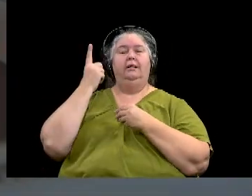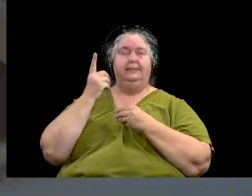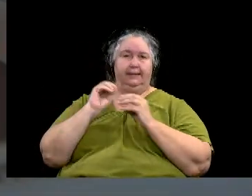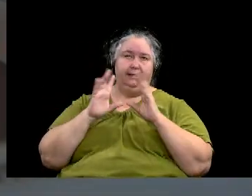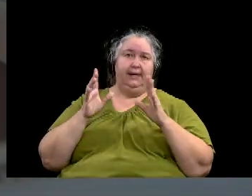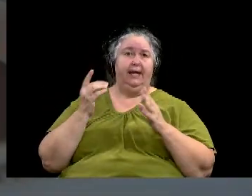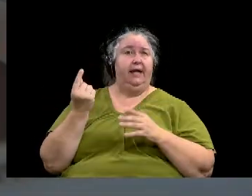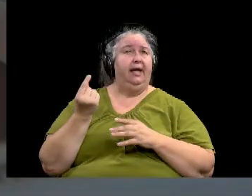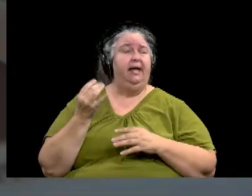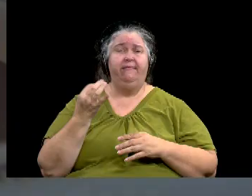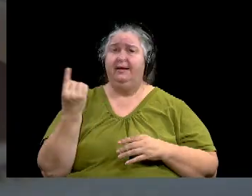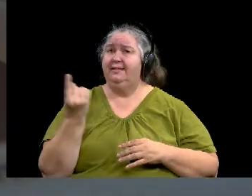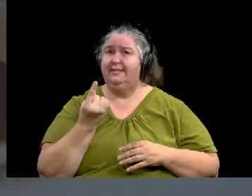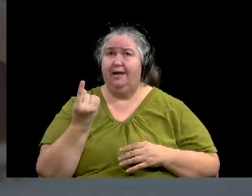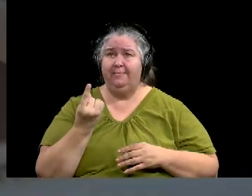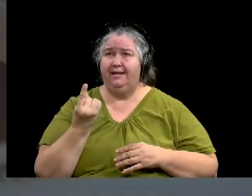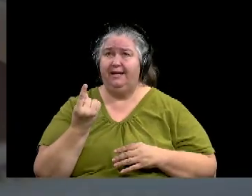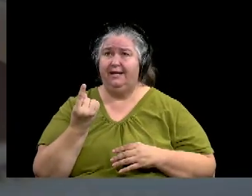it's certainly